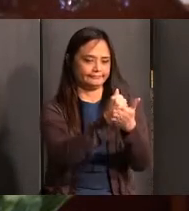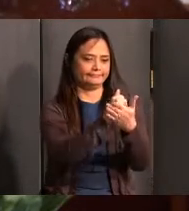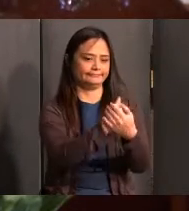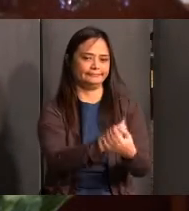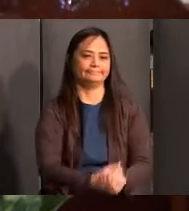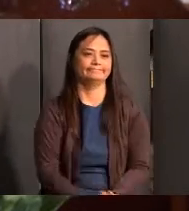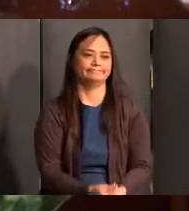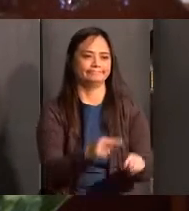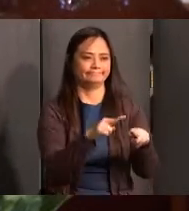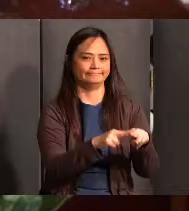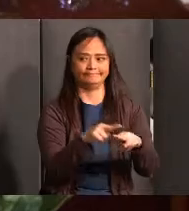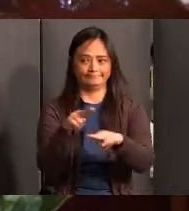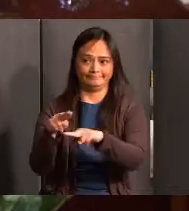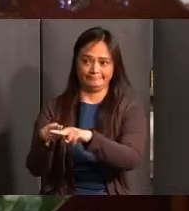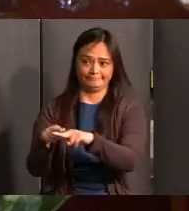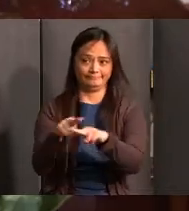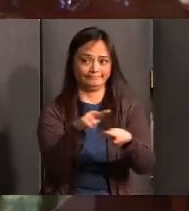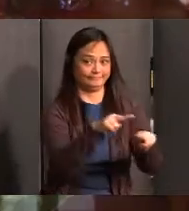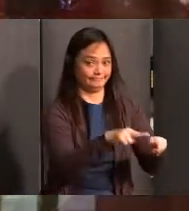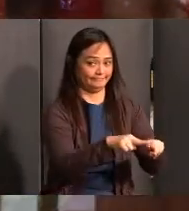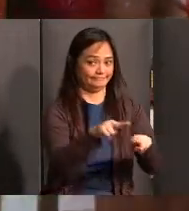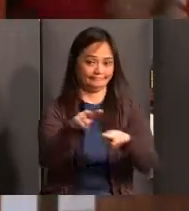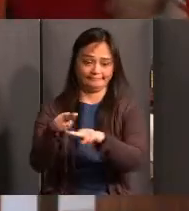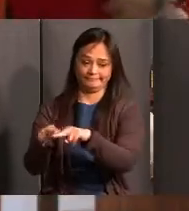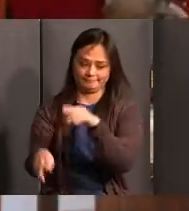Thank you. You may please be seated.